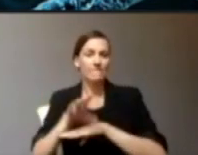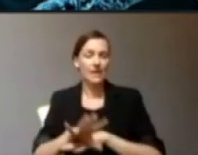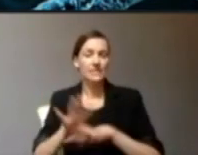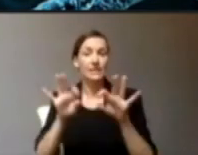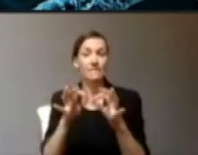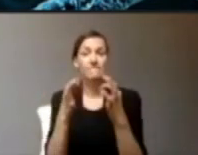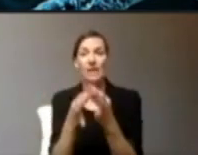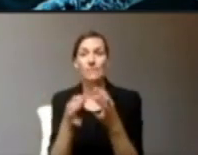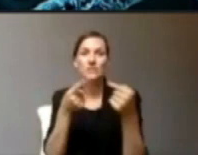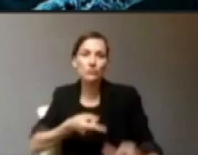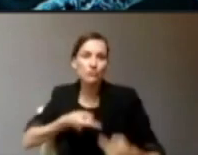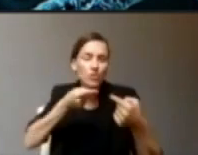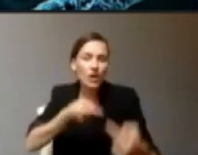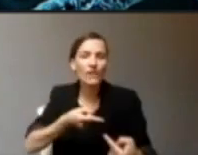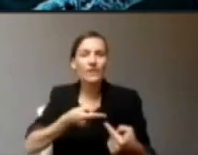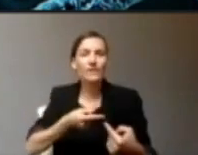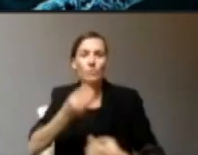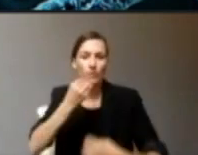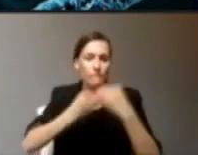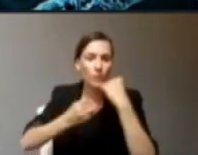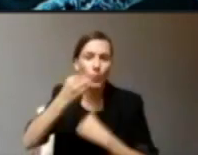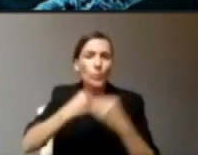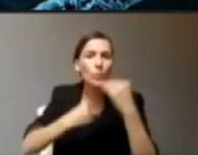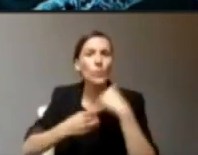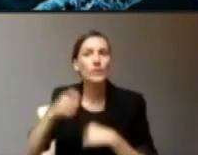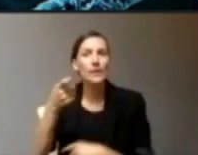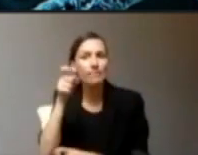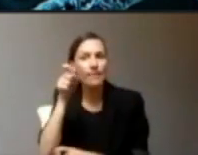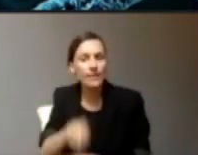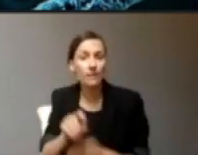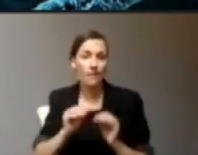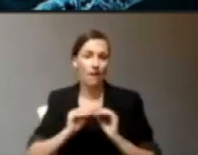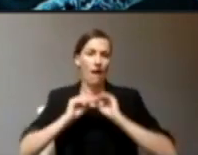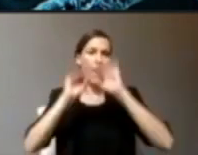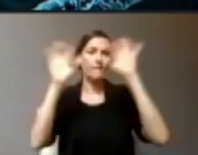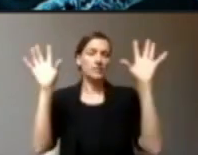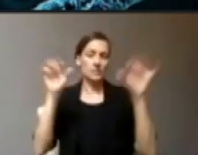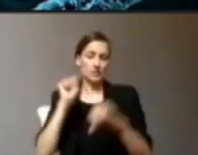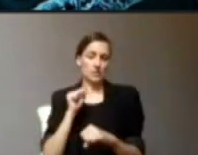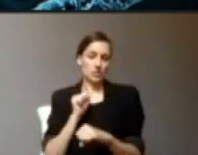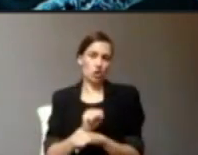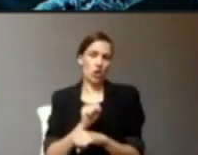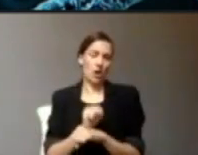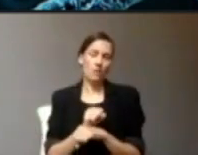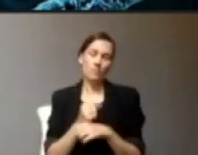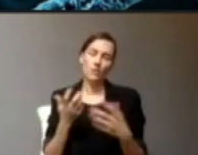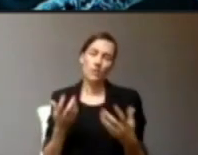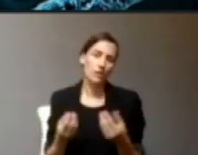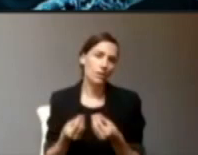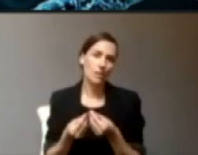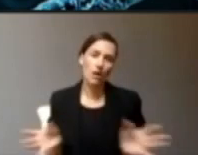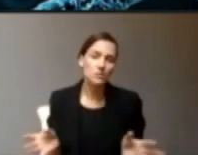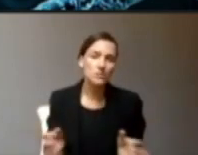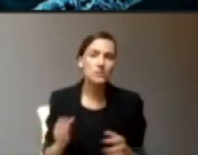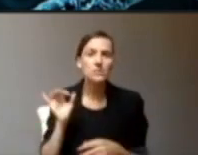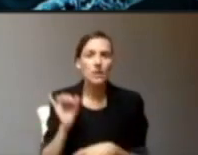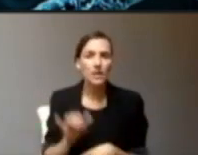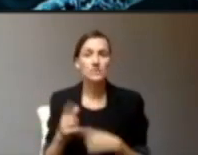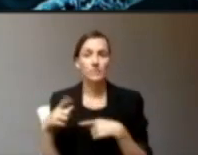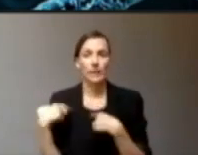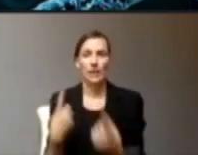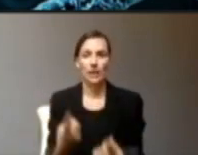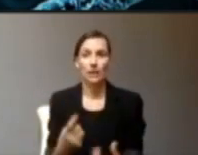more difficulty getting the food they need, you know, obviously losing their jobs and things like that. And it's really